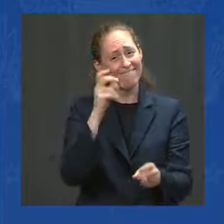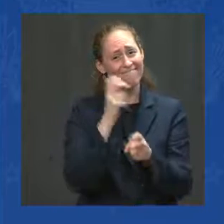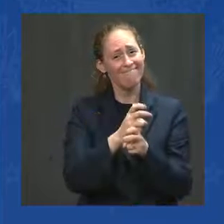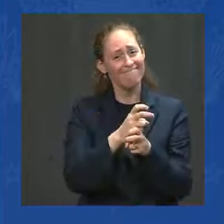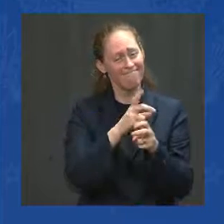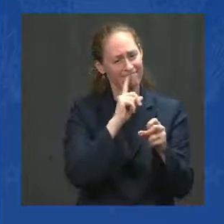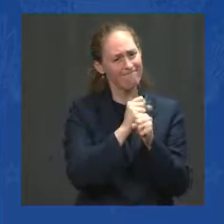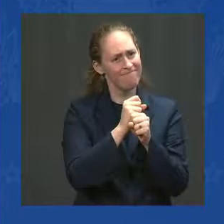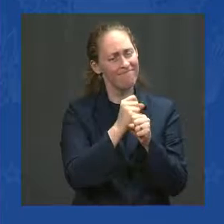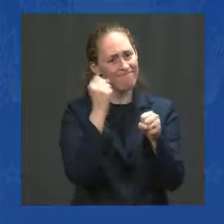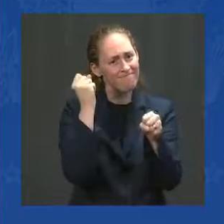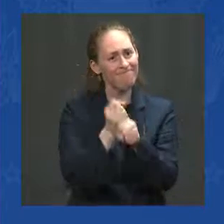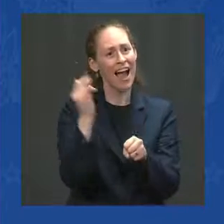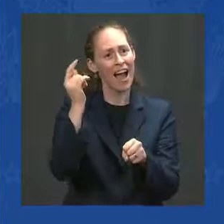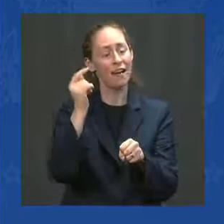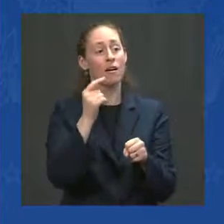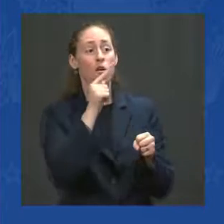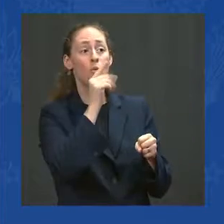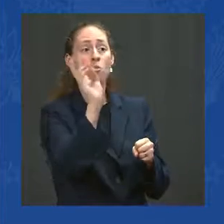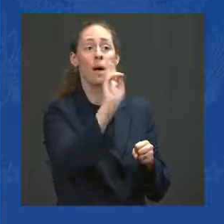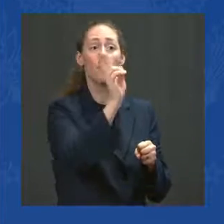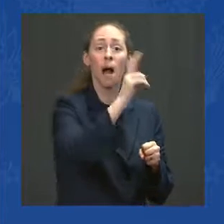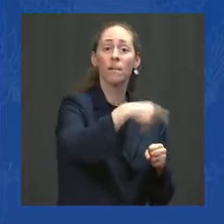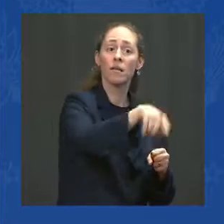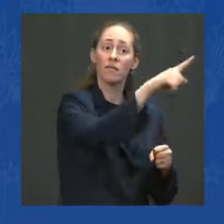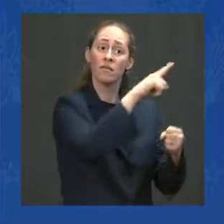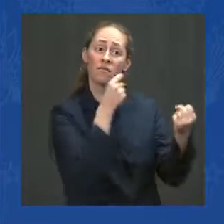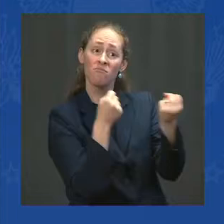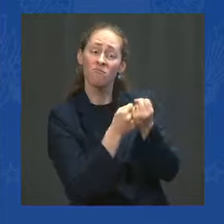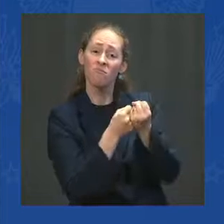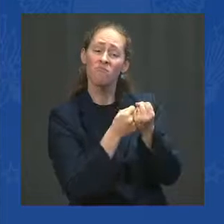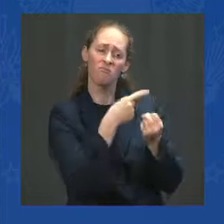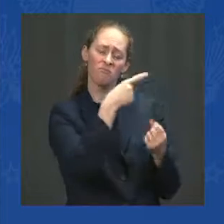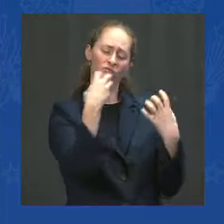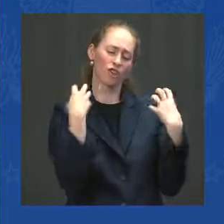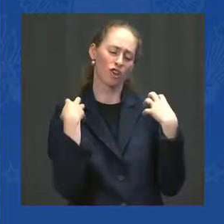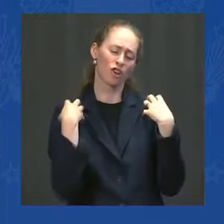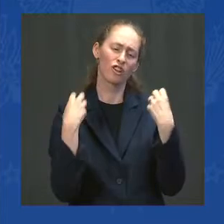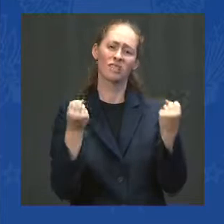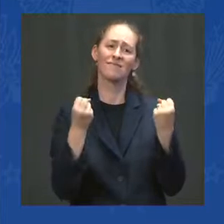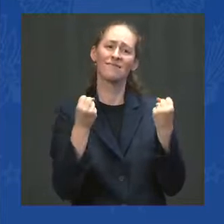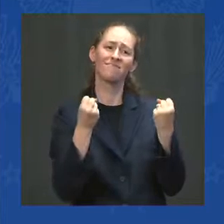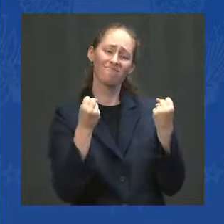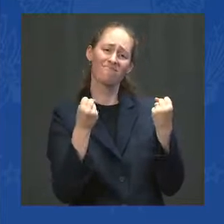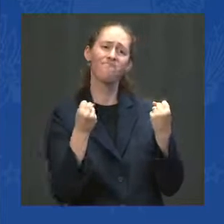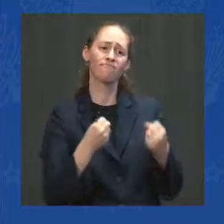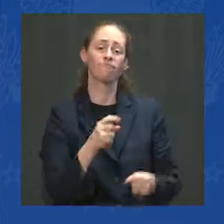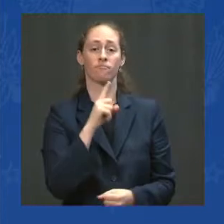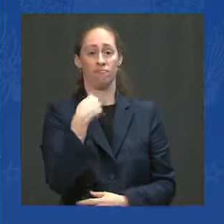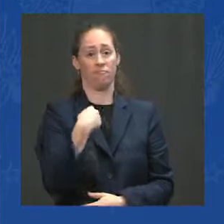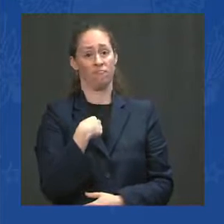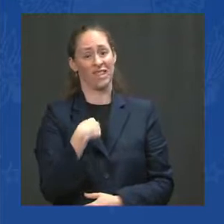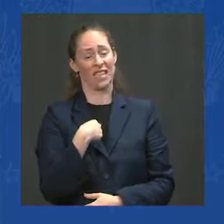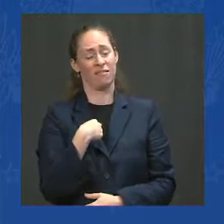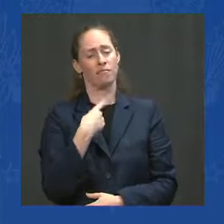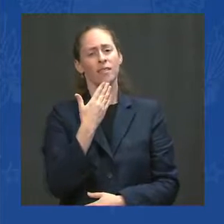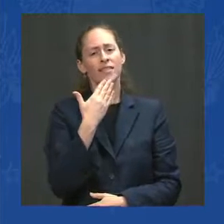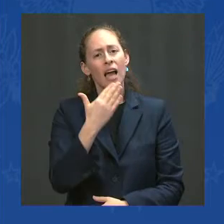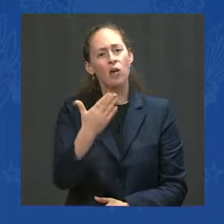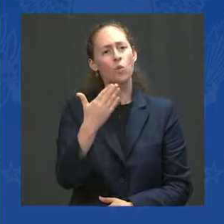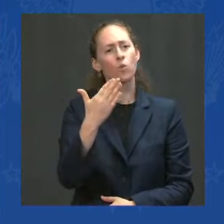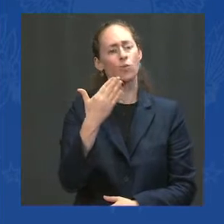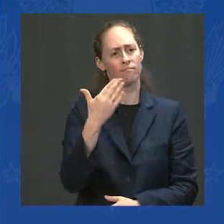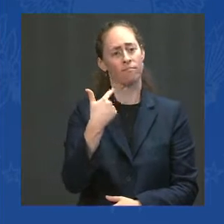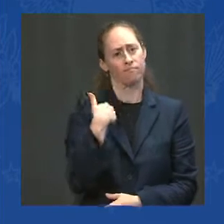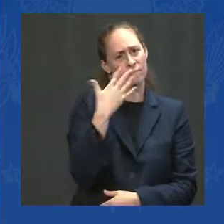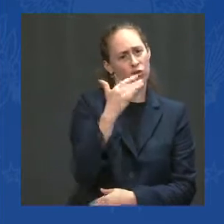who supported this bill, you showed a lot of courage. And I want to personally thank you for that. And I've called most of you on the phone to do just